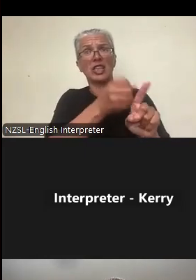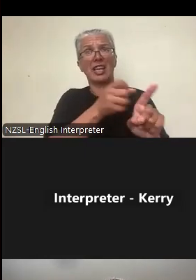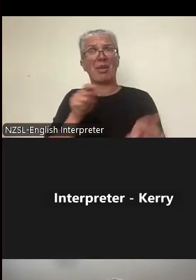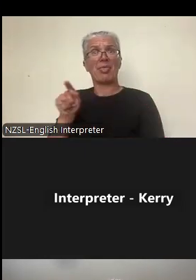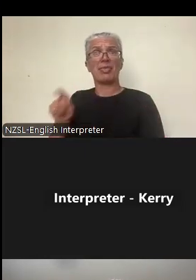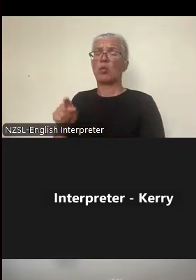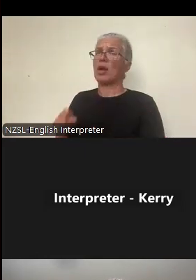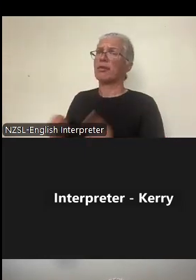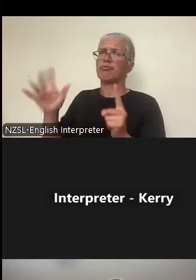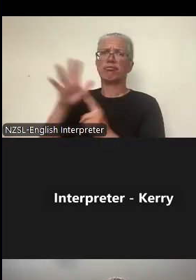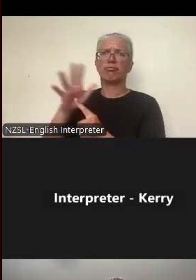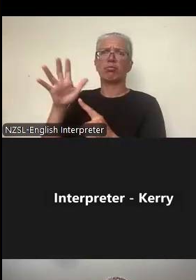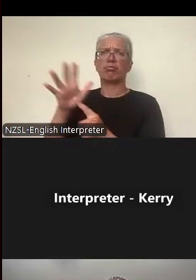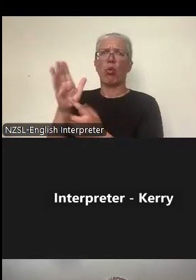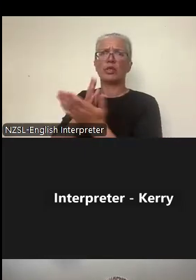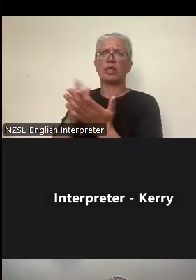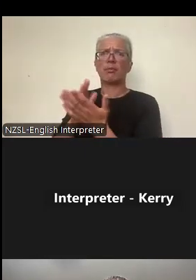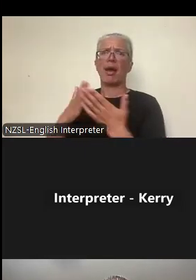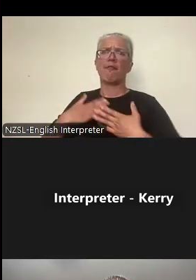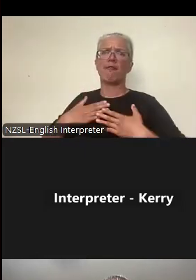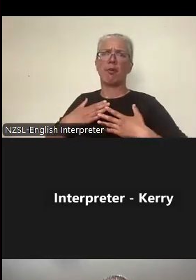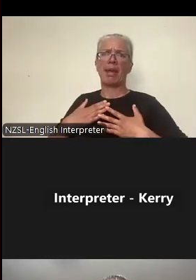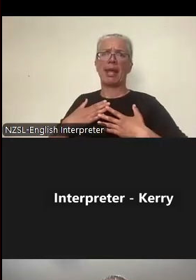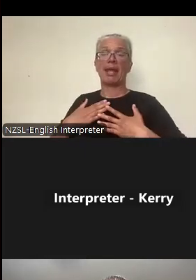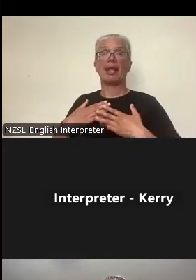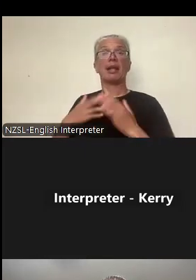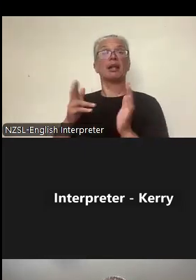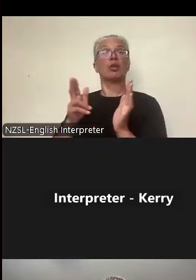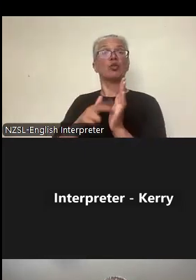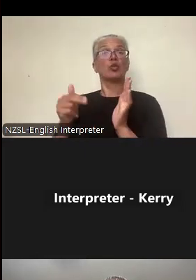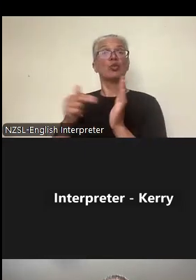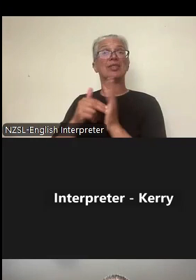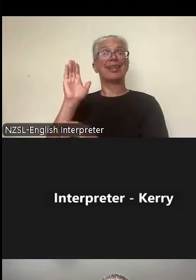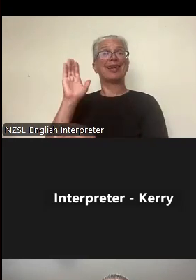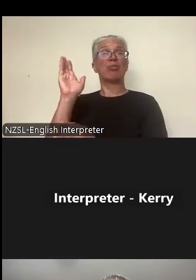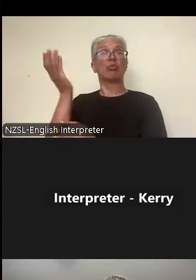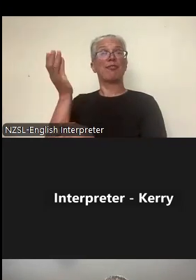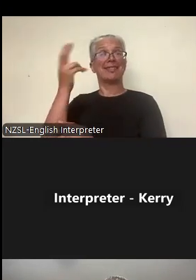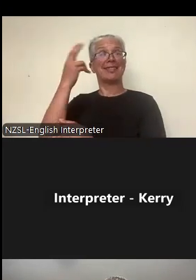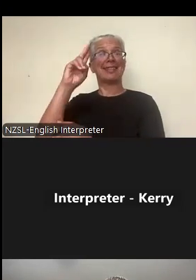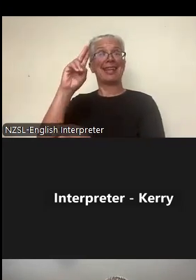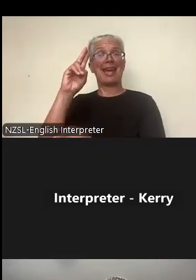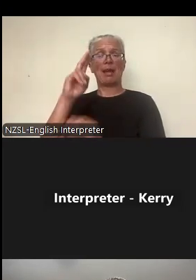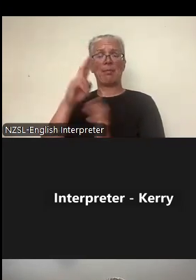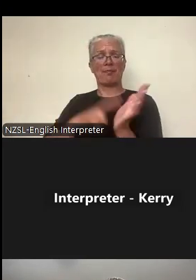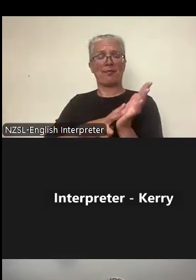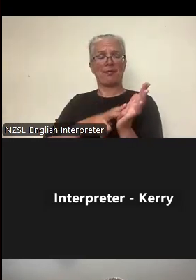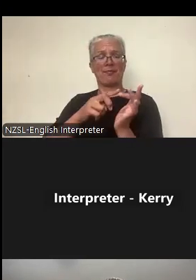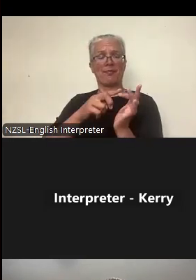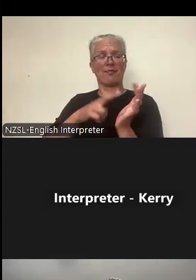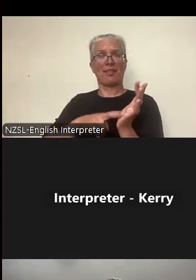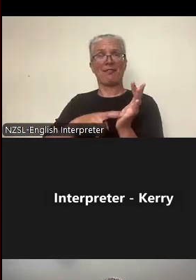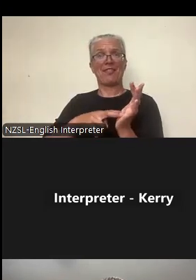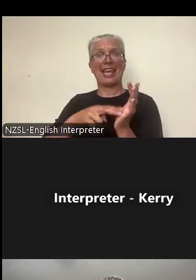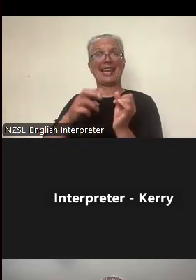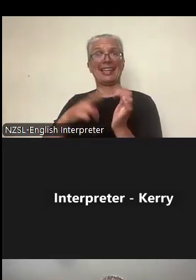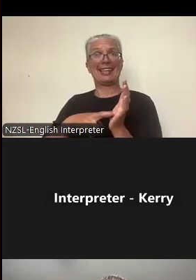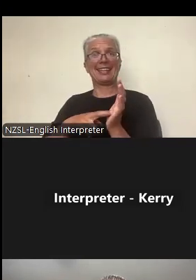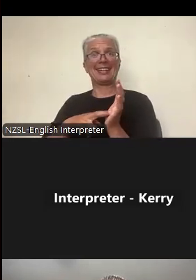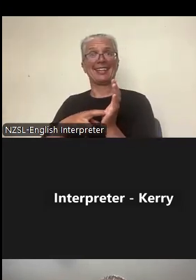me. And it's our very own New Zealand professor, Vivienne Robinson's book, Student-Centered Leadership